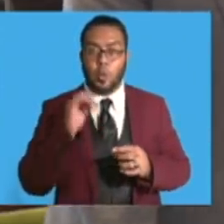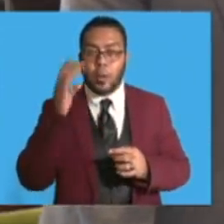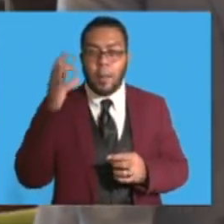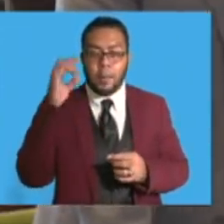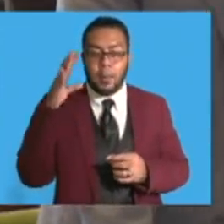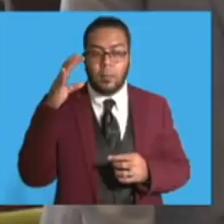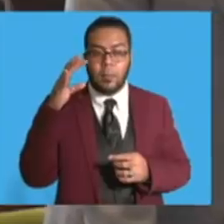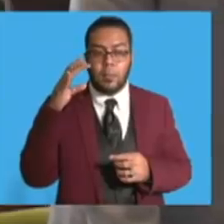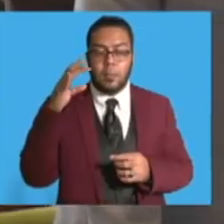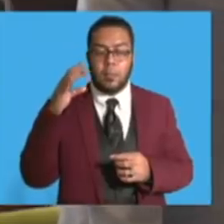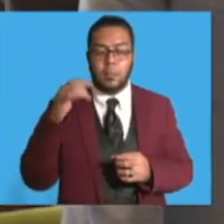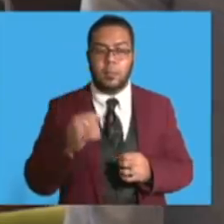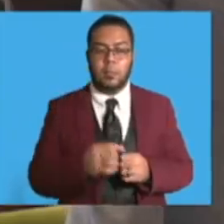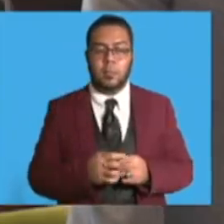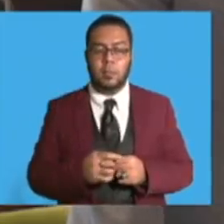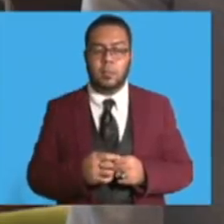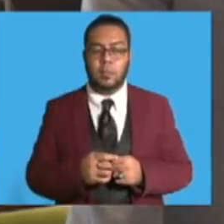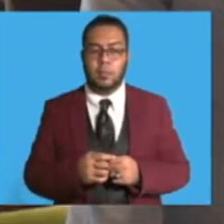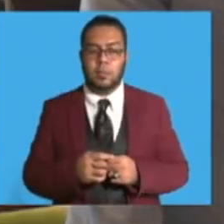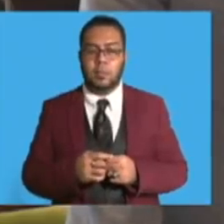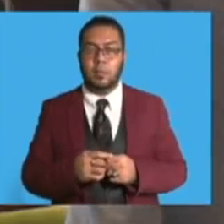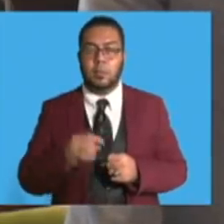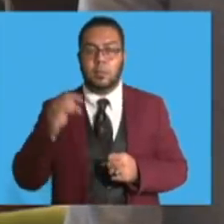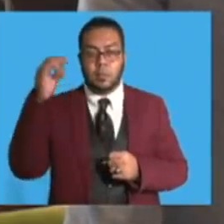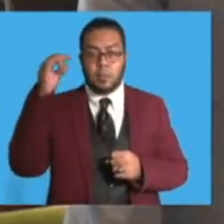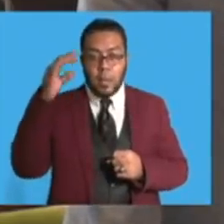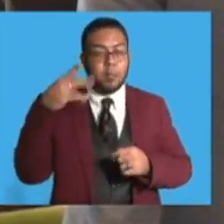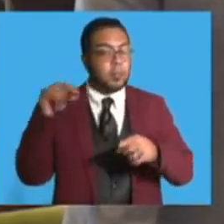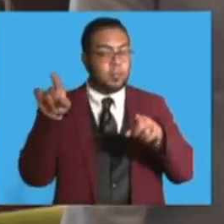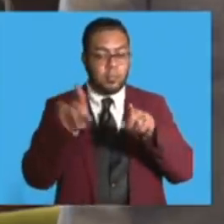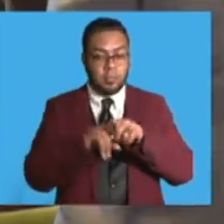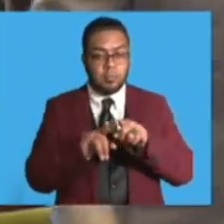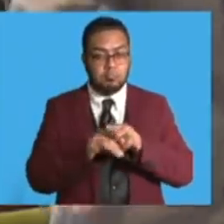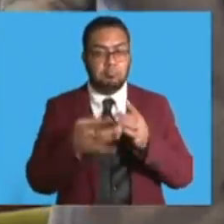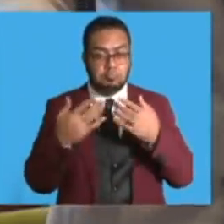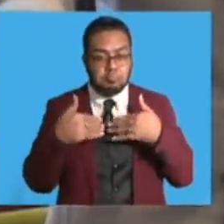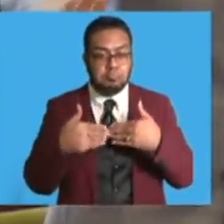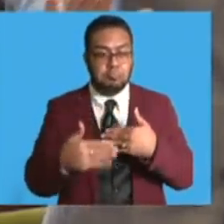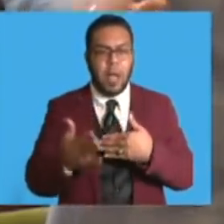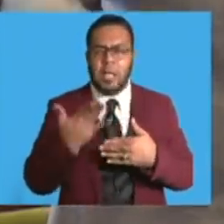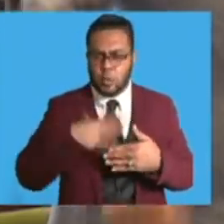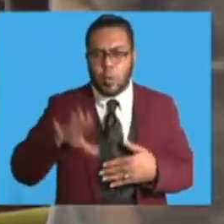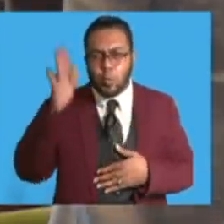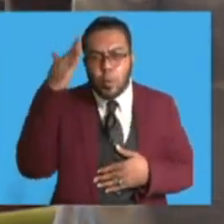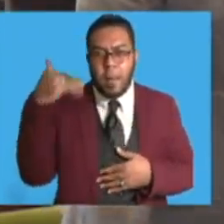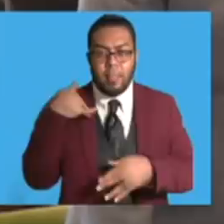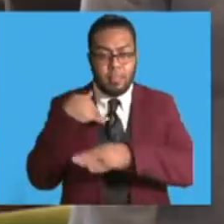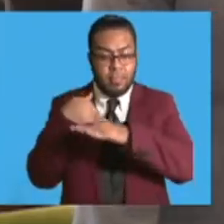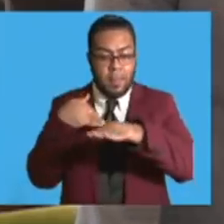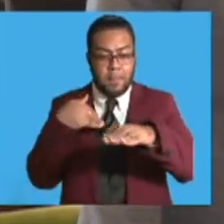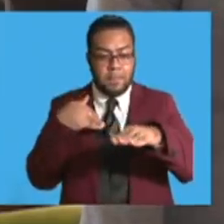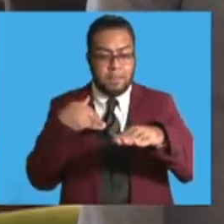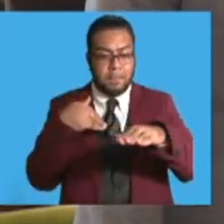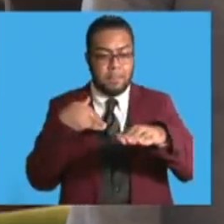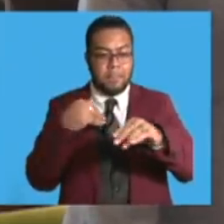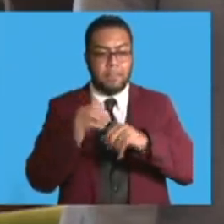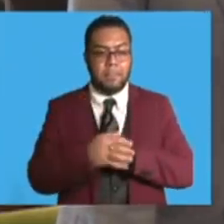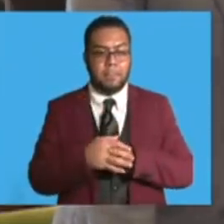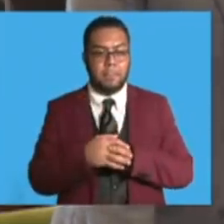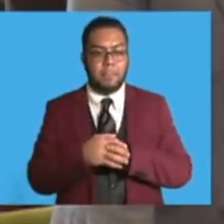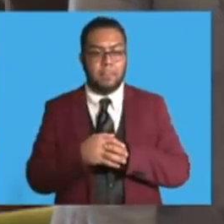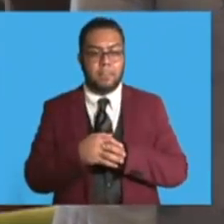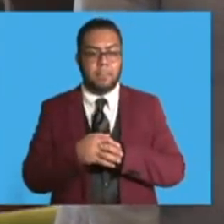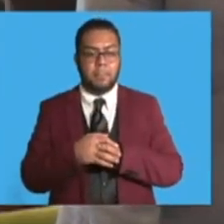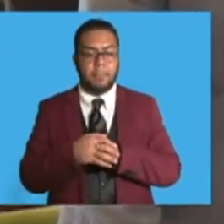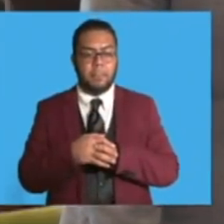rain to thank. Madam Speaker, I just want to remind them about 2001 and